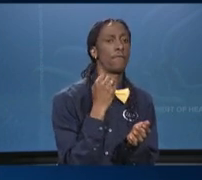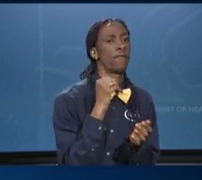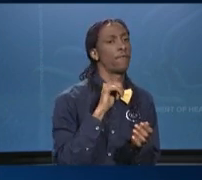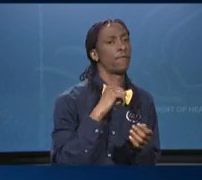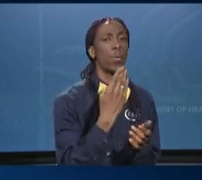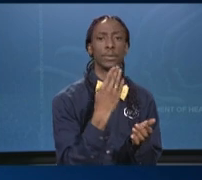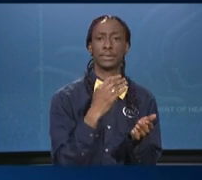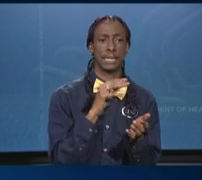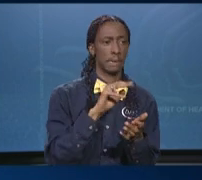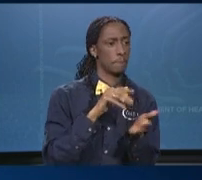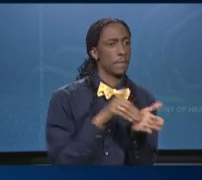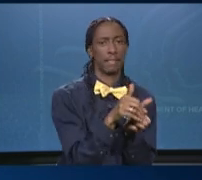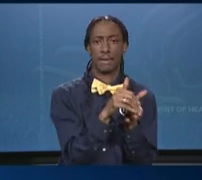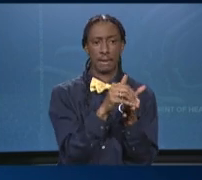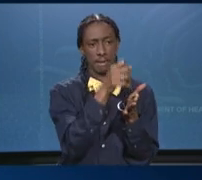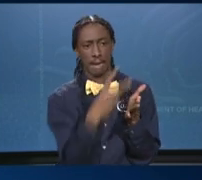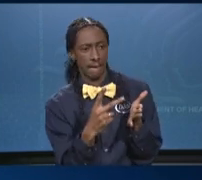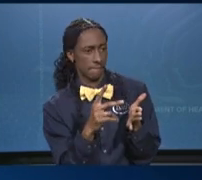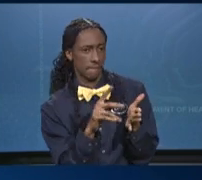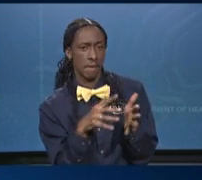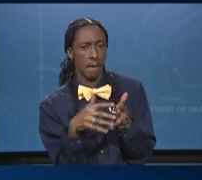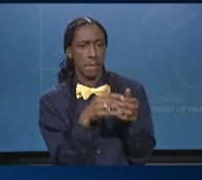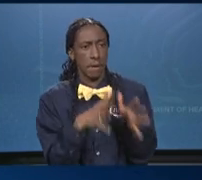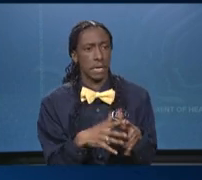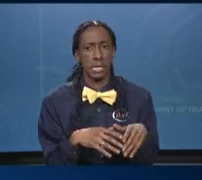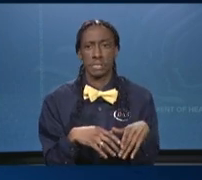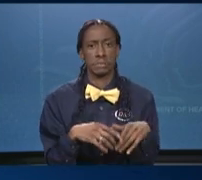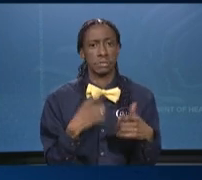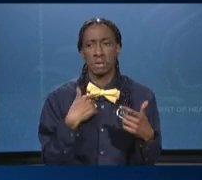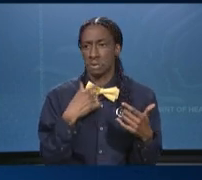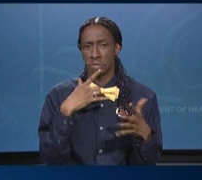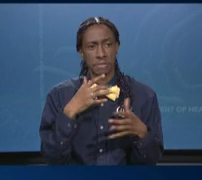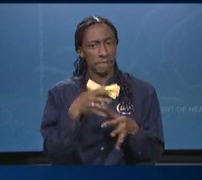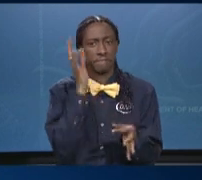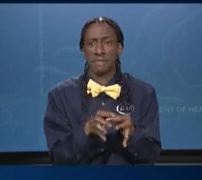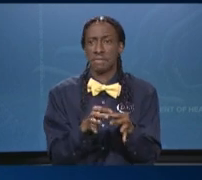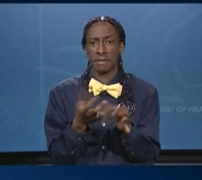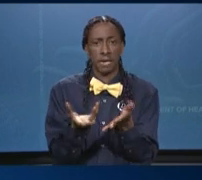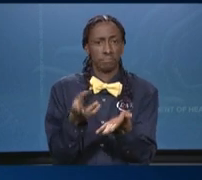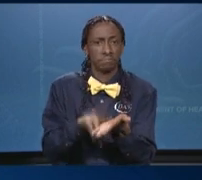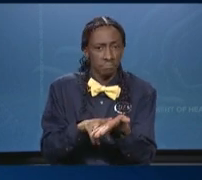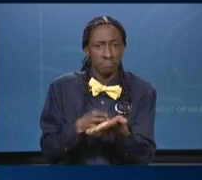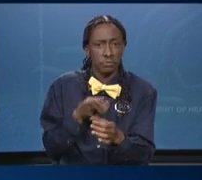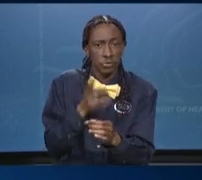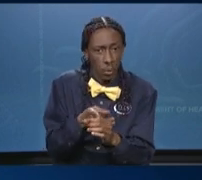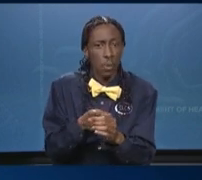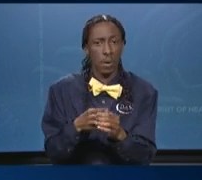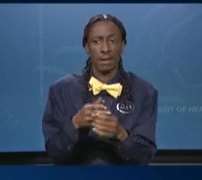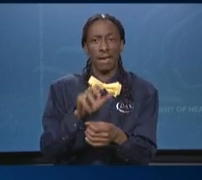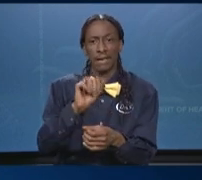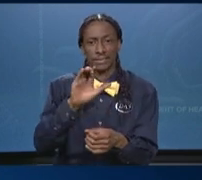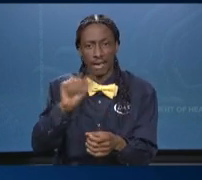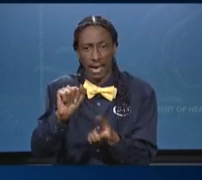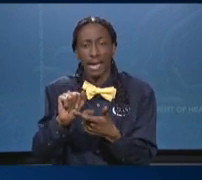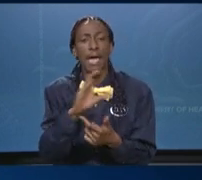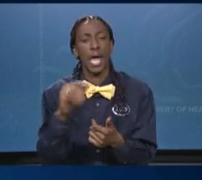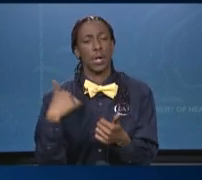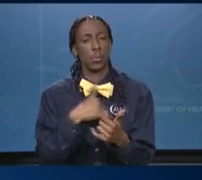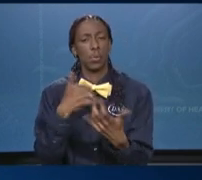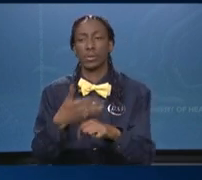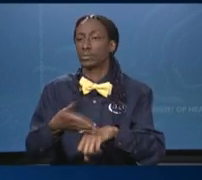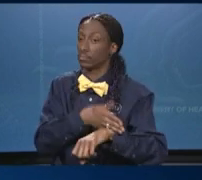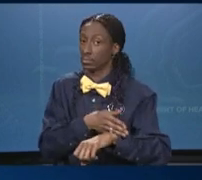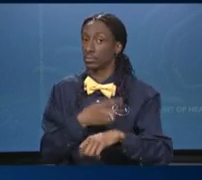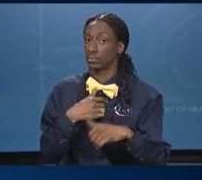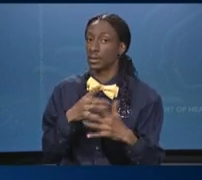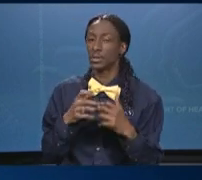that leap of faith with us and signed up for affordable care, and we want to make it even better. But let's not forget what it took to